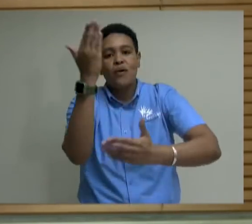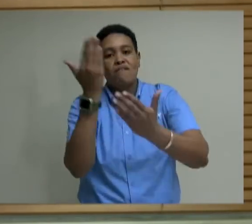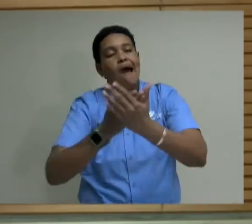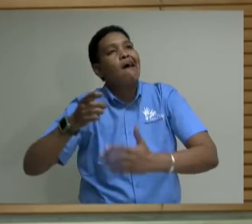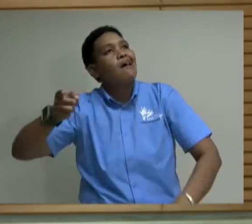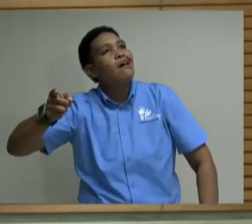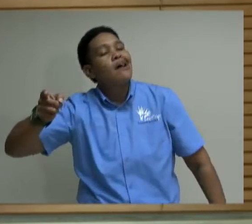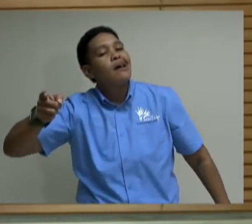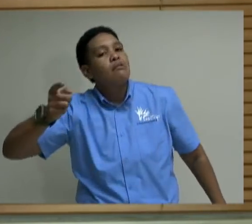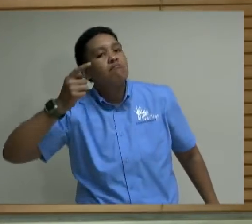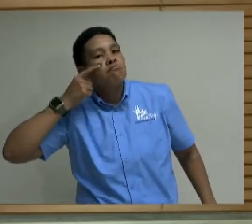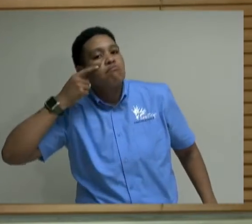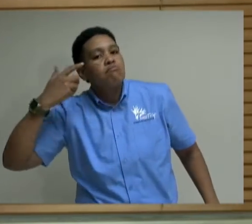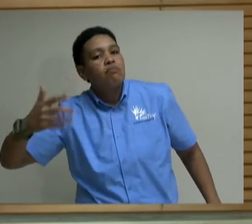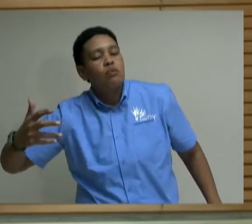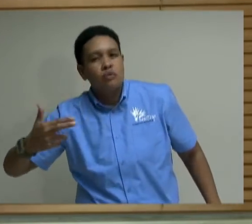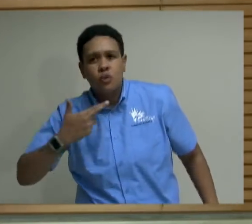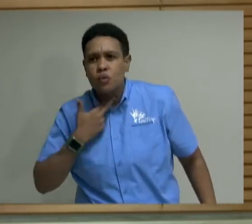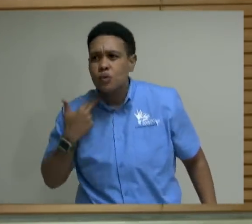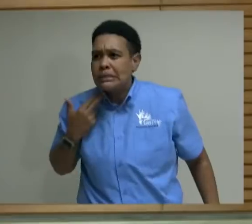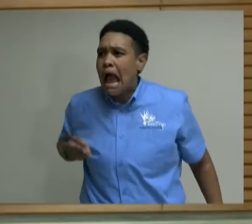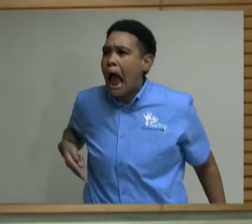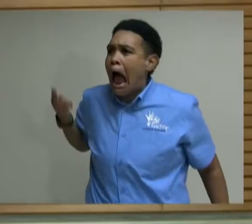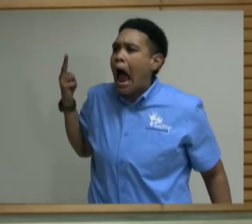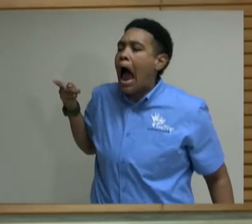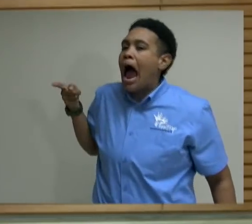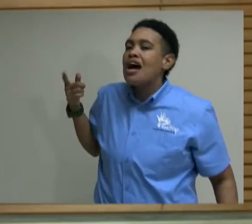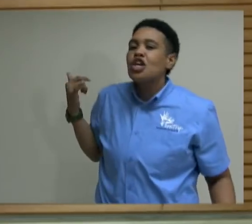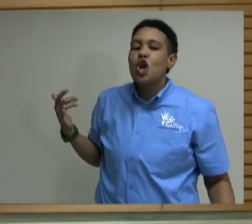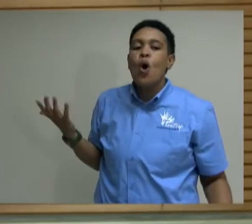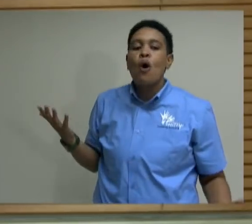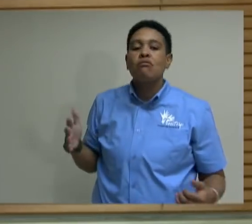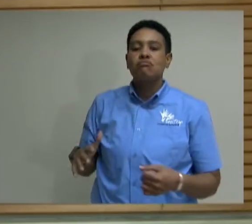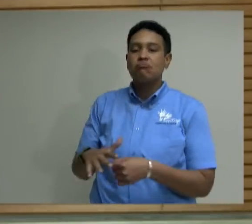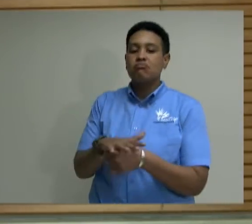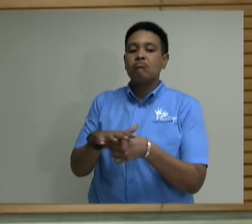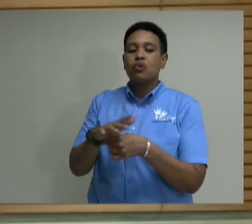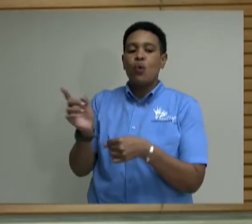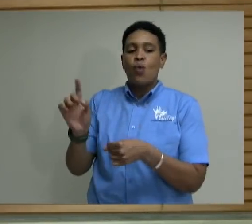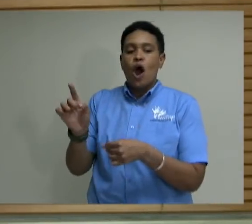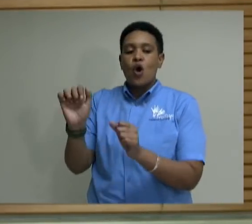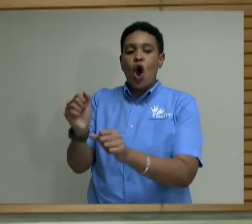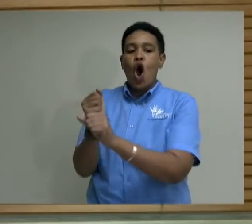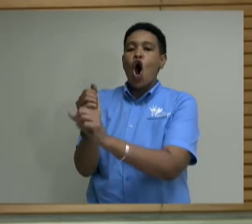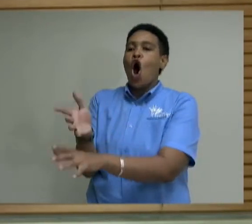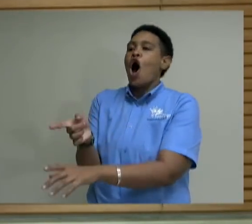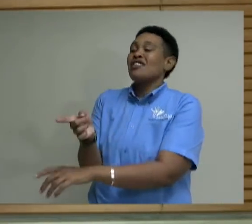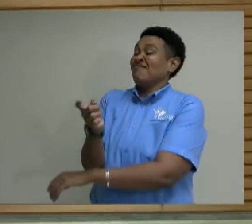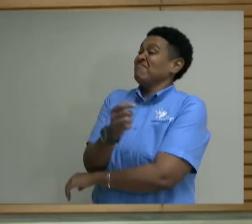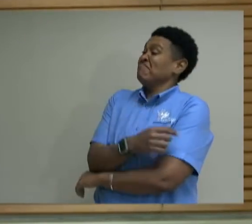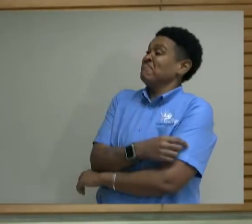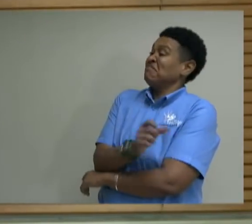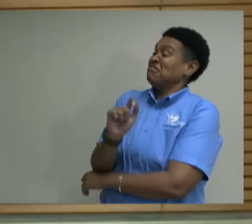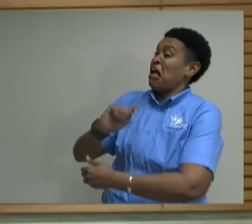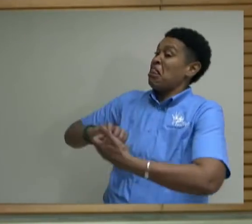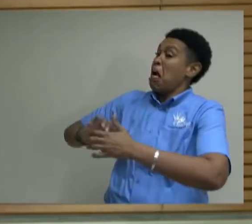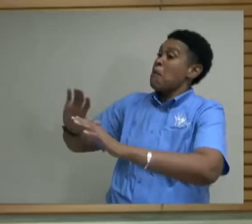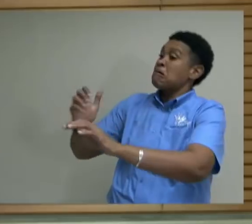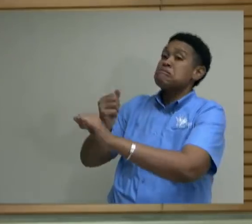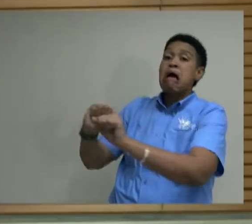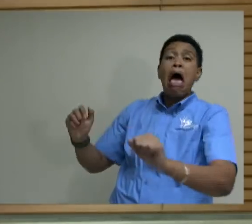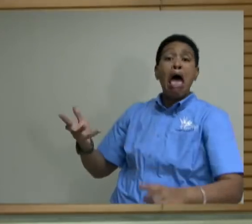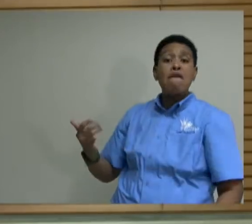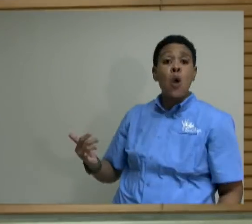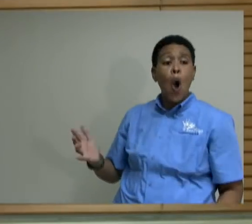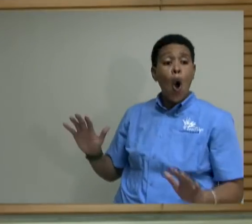were significantly threatened, and they are now in a zone where one could consider St. Thomas a relatively safe